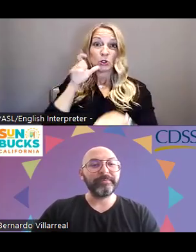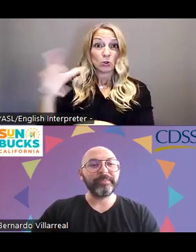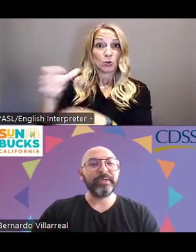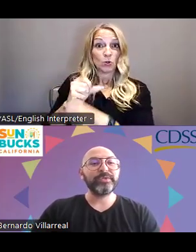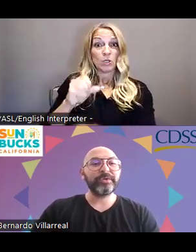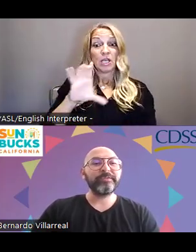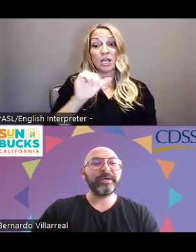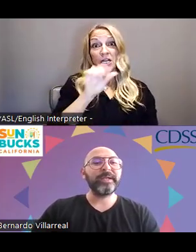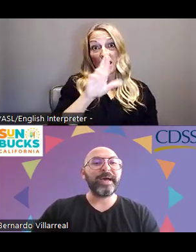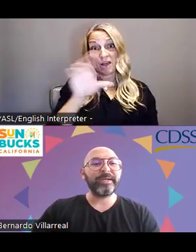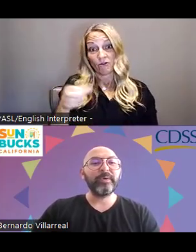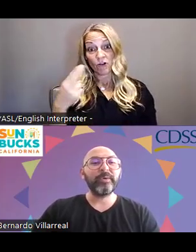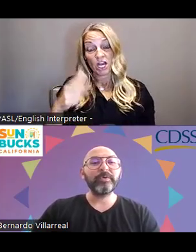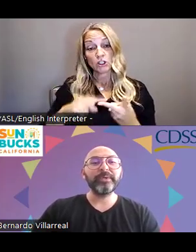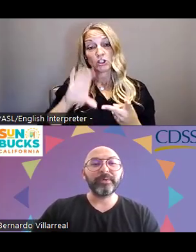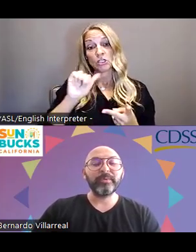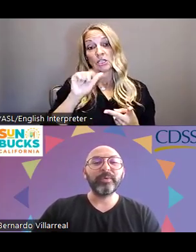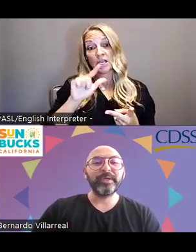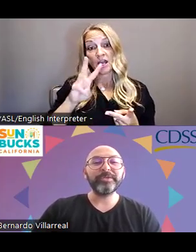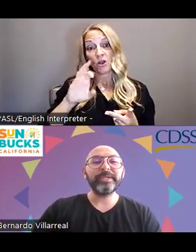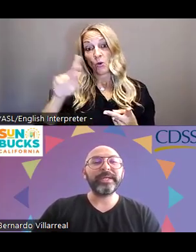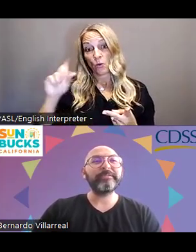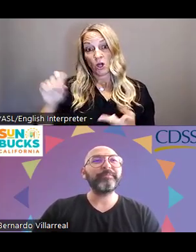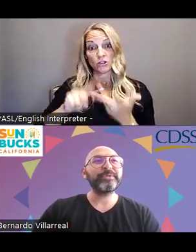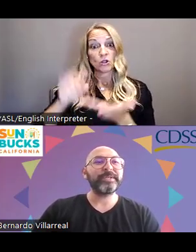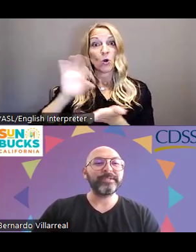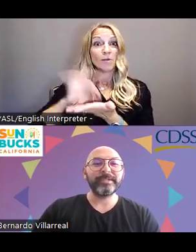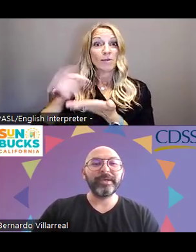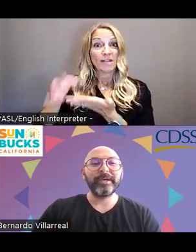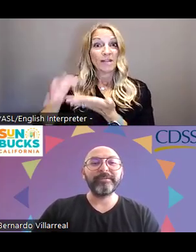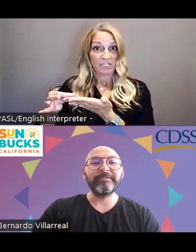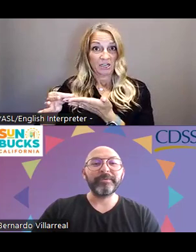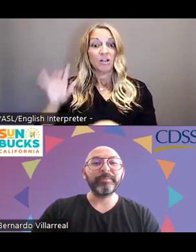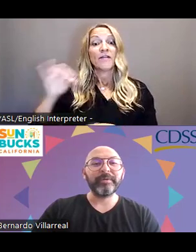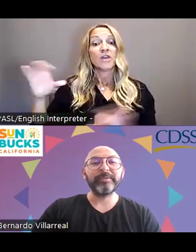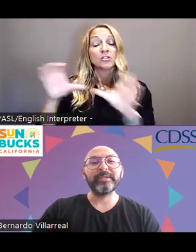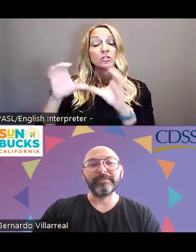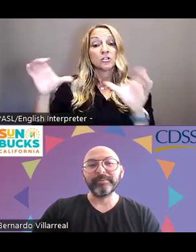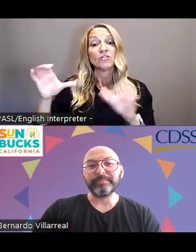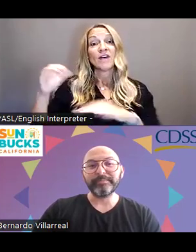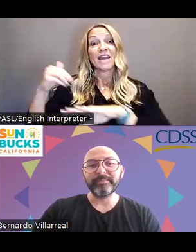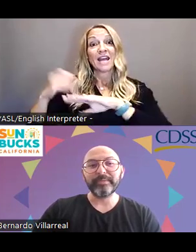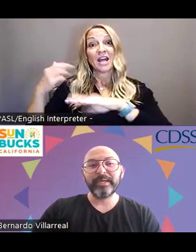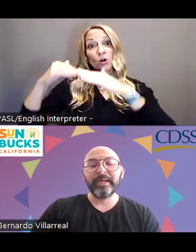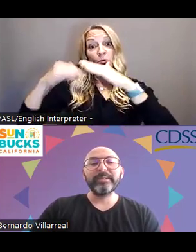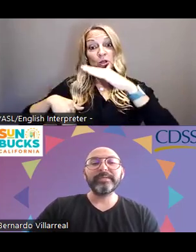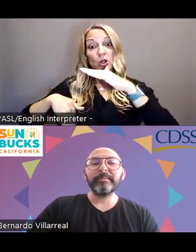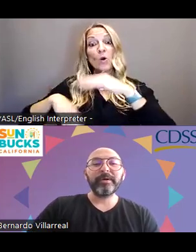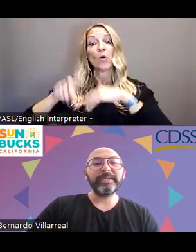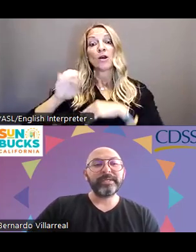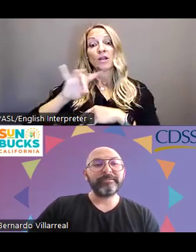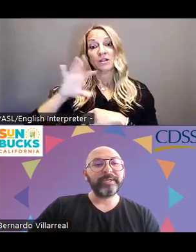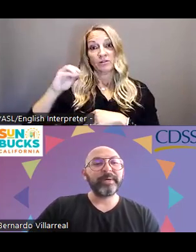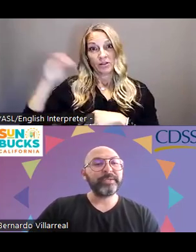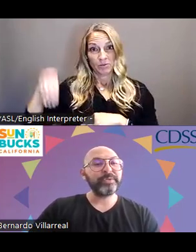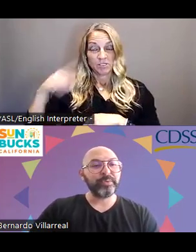or Medi-Cal, certified at or below 185% of the federal poverty level.